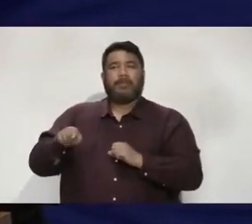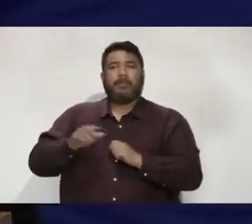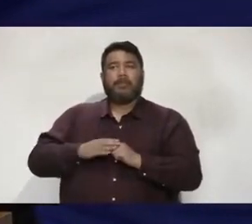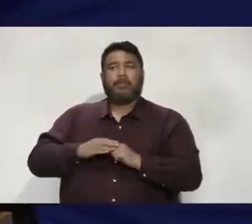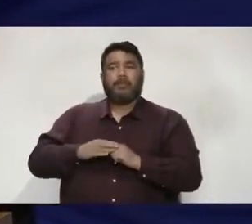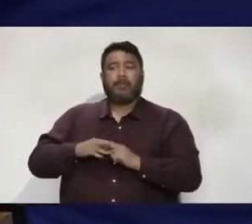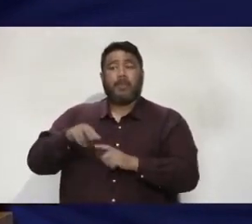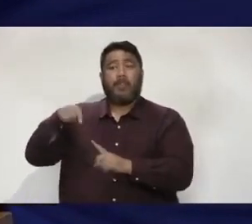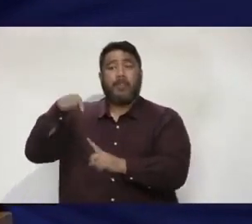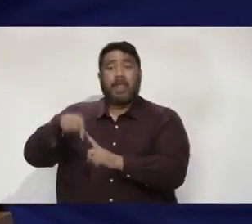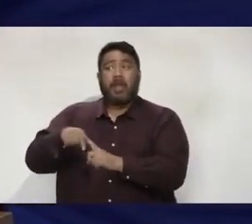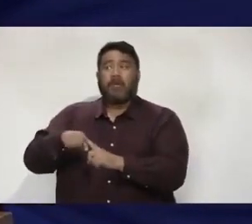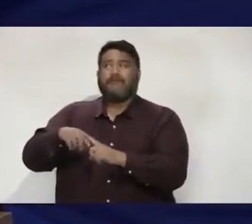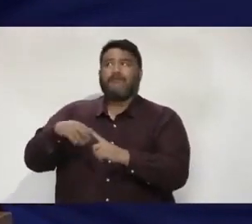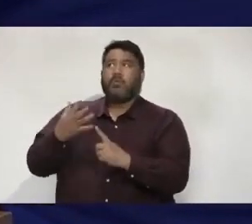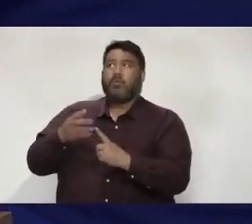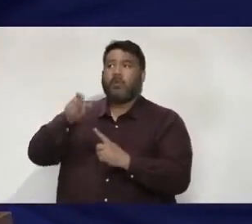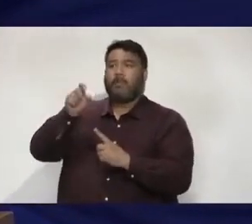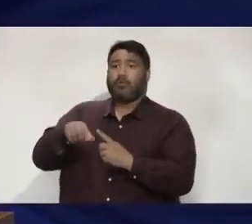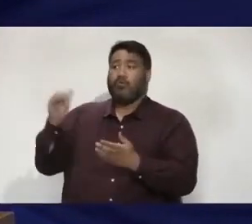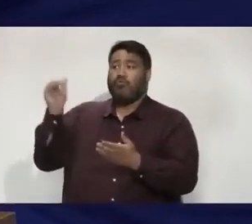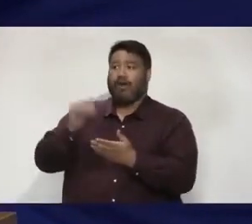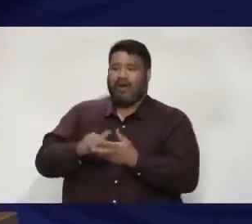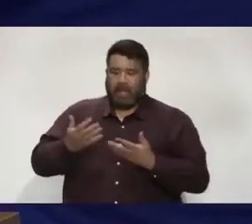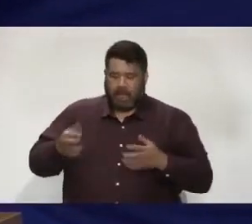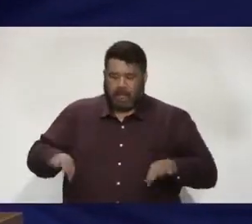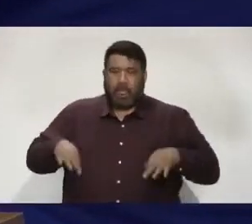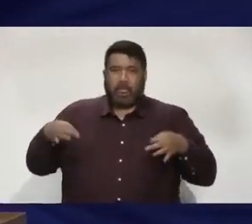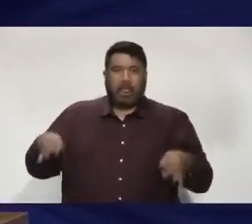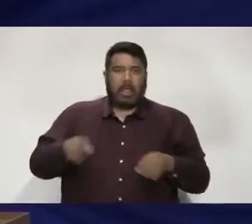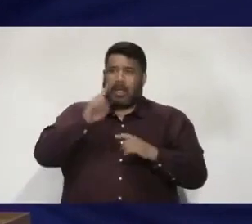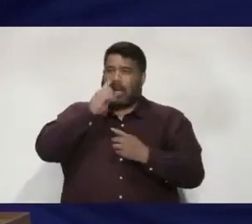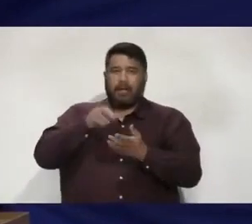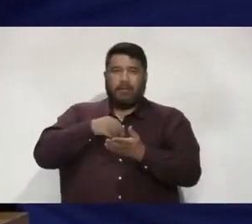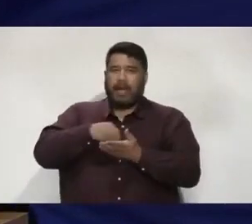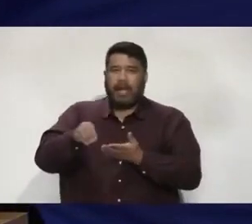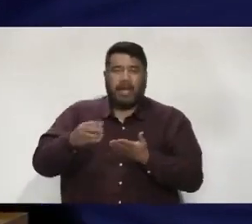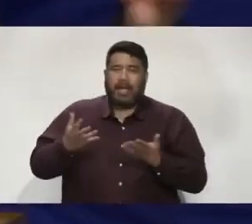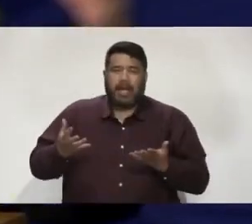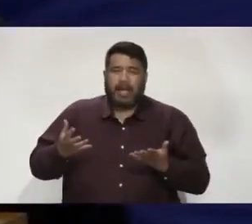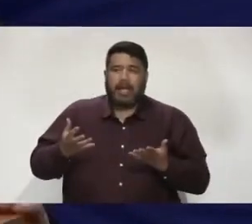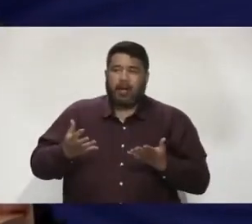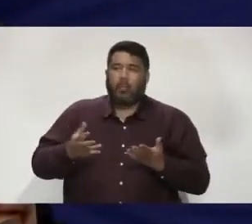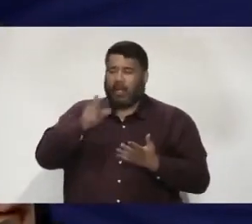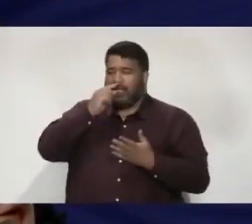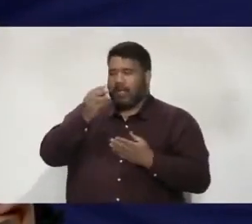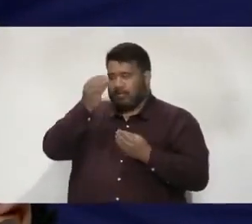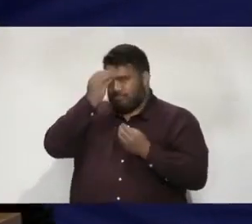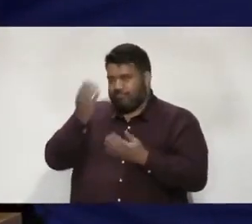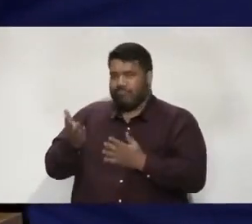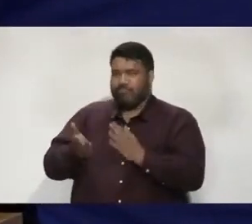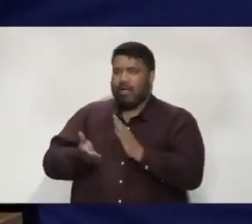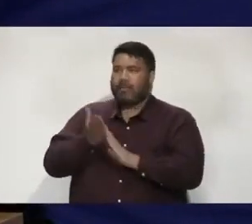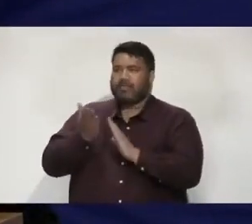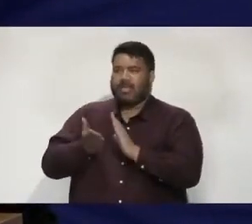for people who find themselves in a position where they are unable to pay. But we can get you an update on that. How long